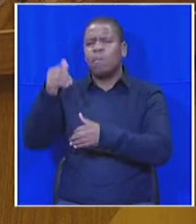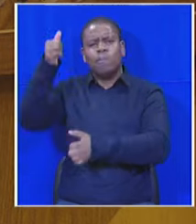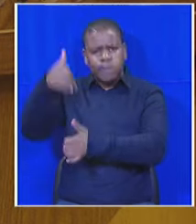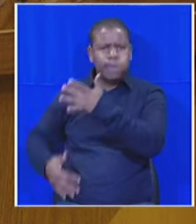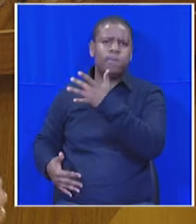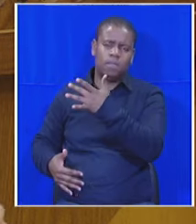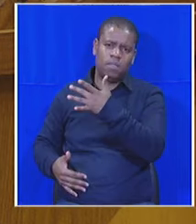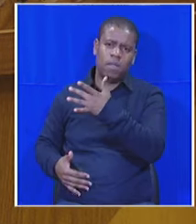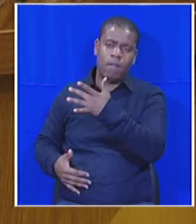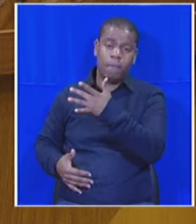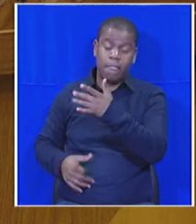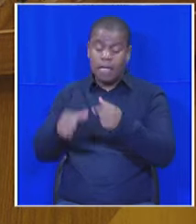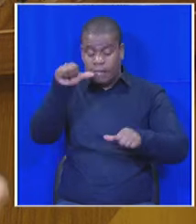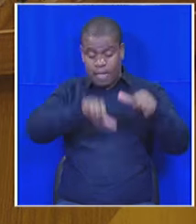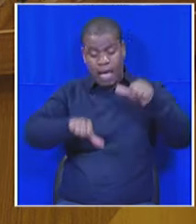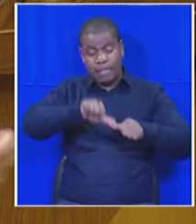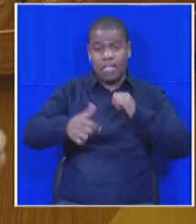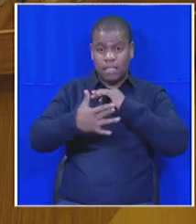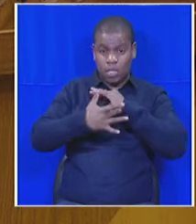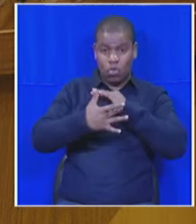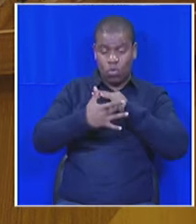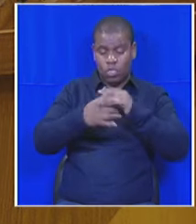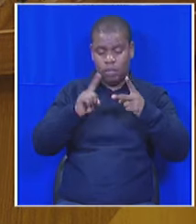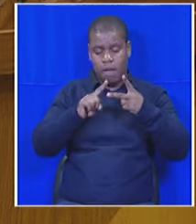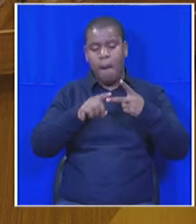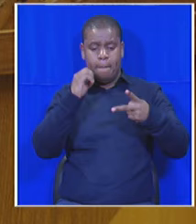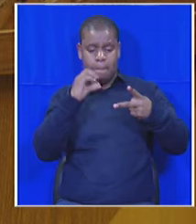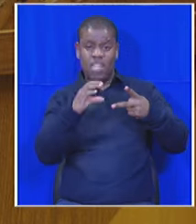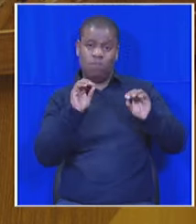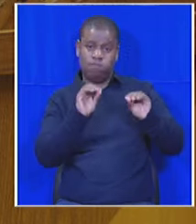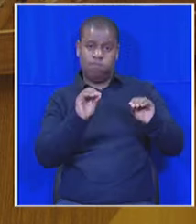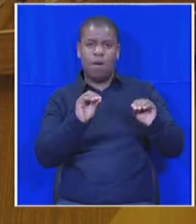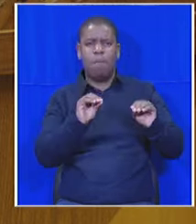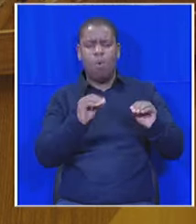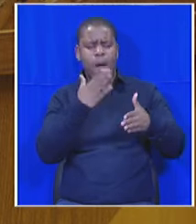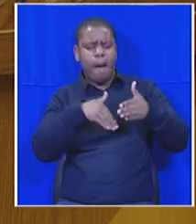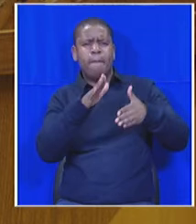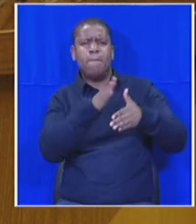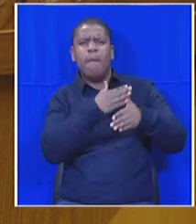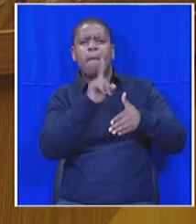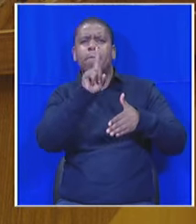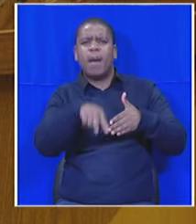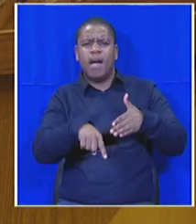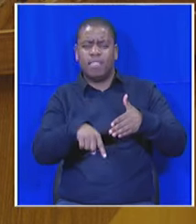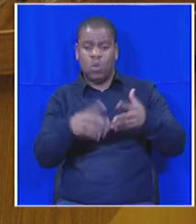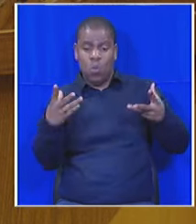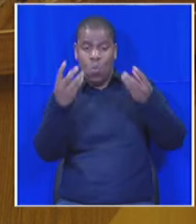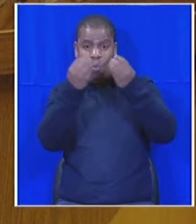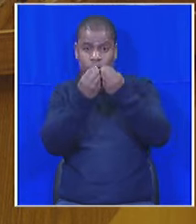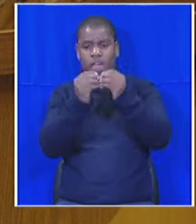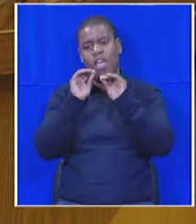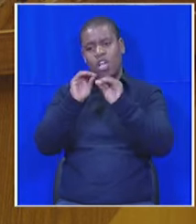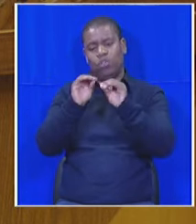make science and technology and the budget of science and technology a priority up there with education and